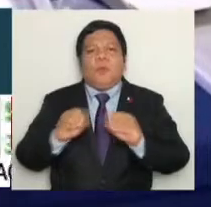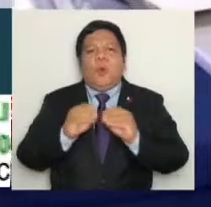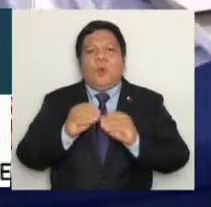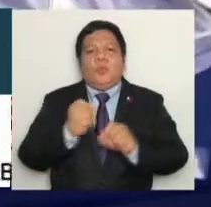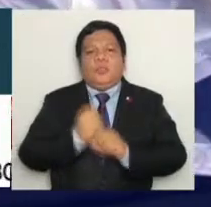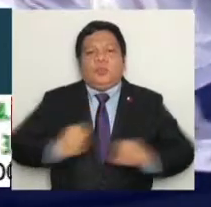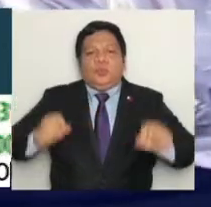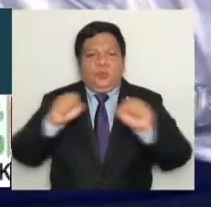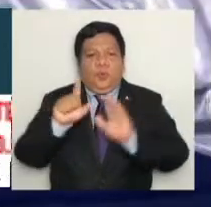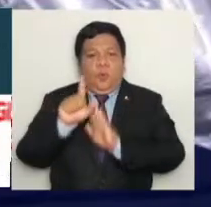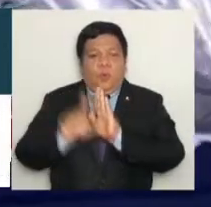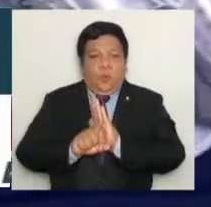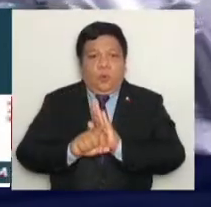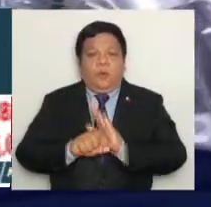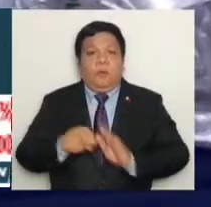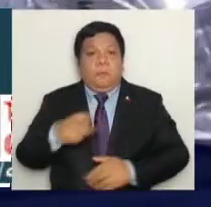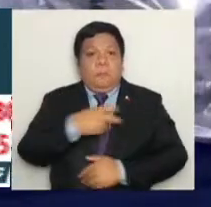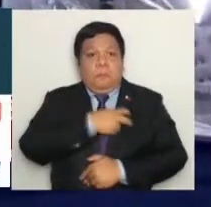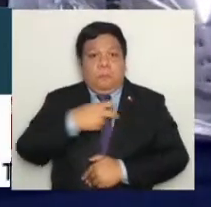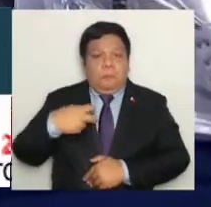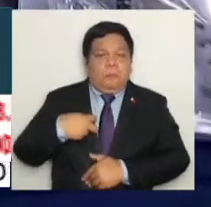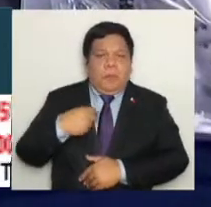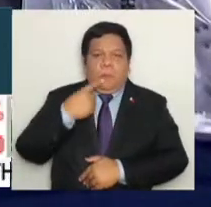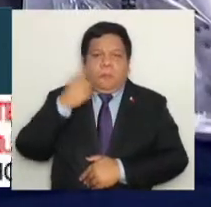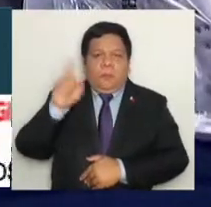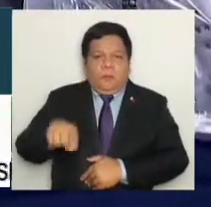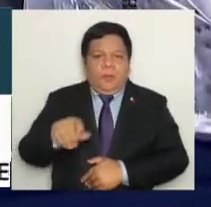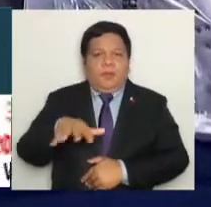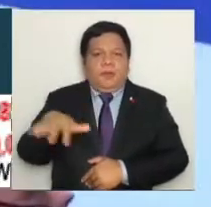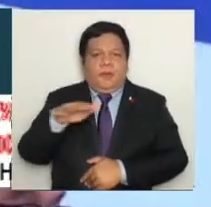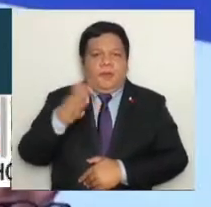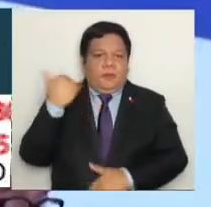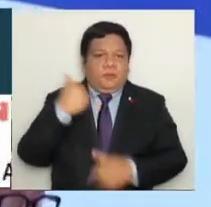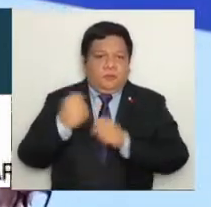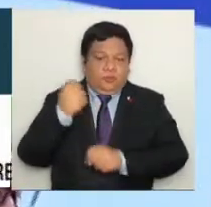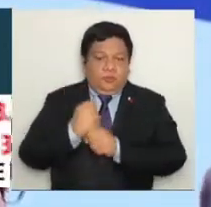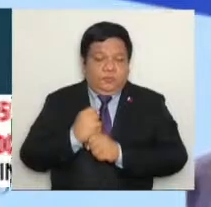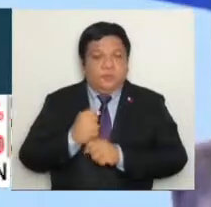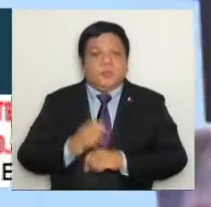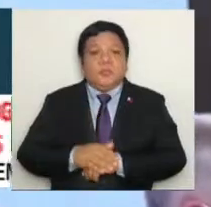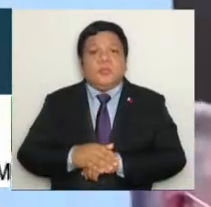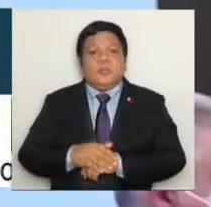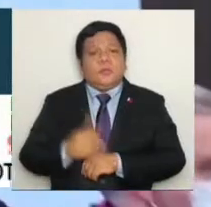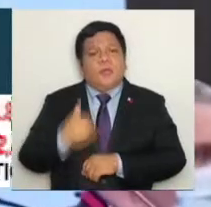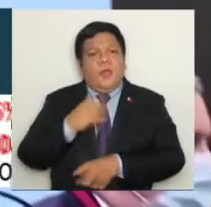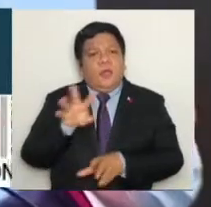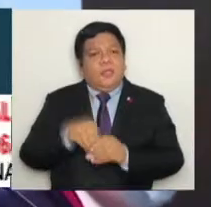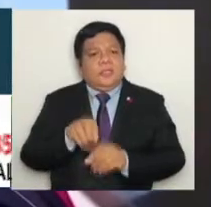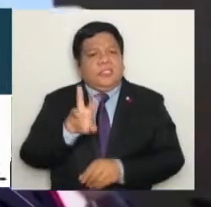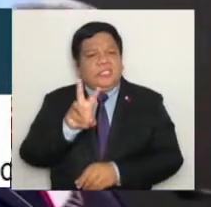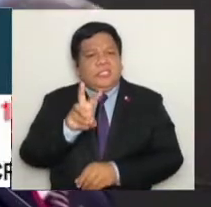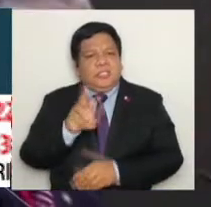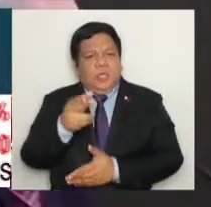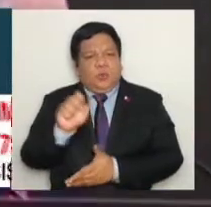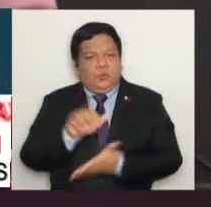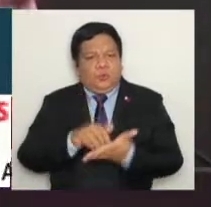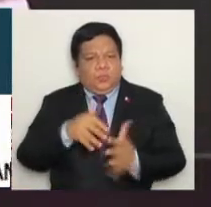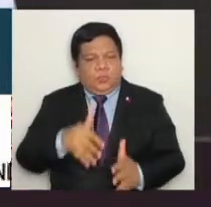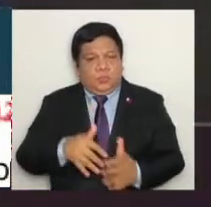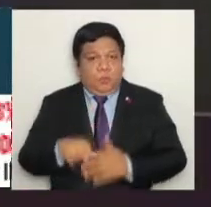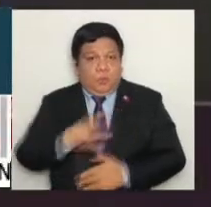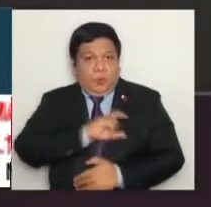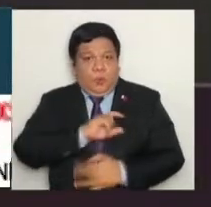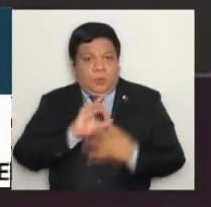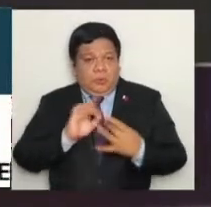Beijing imposed on the financial hub last year. Among them were 6 high school students. The police say members of the